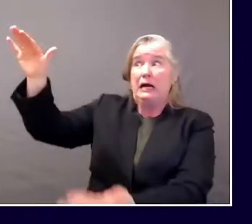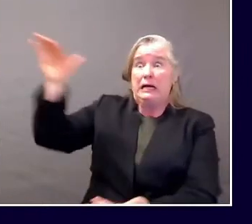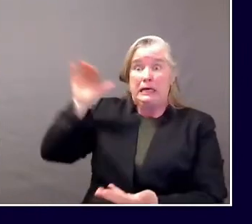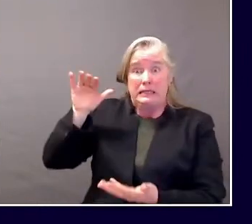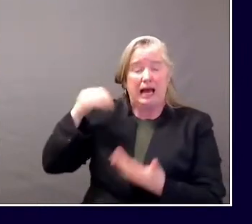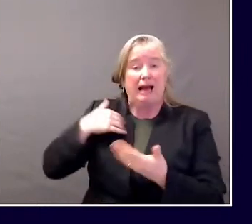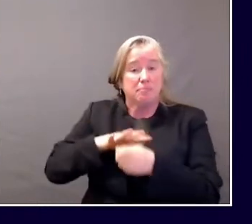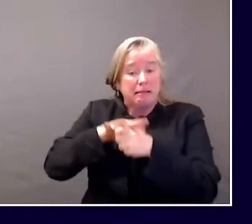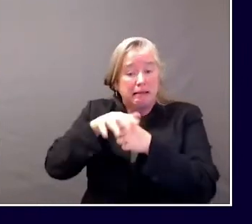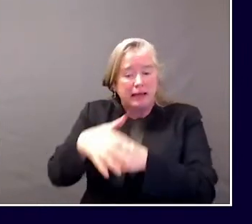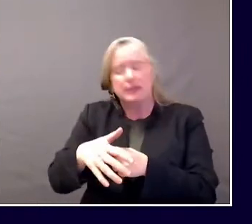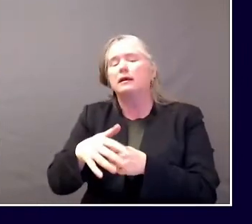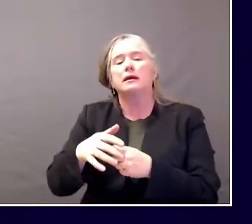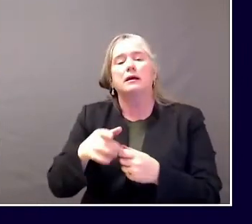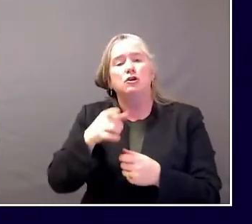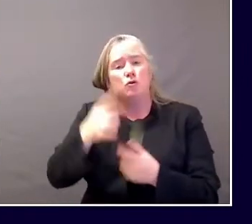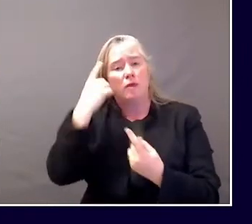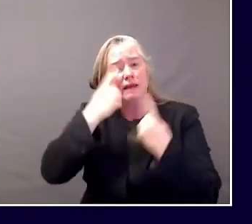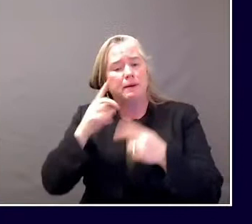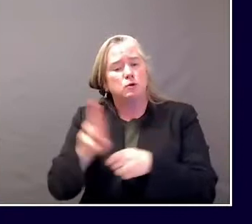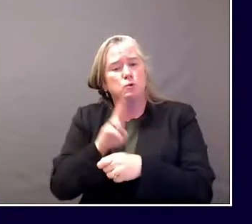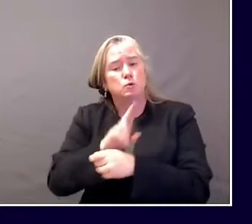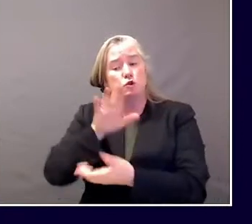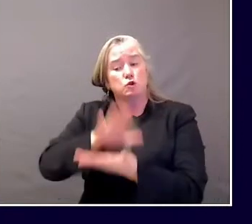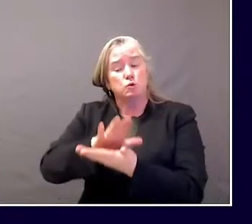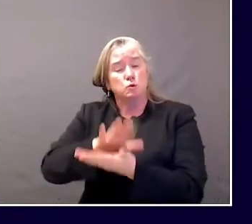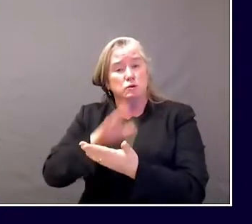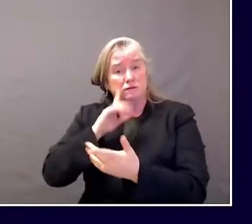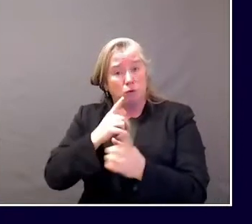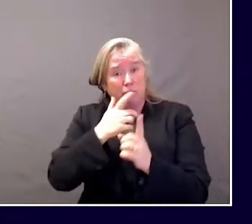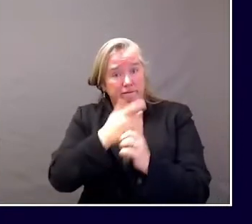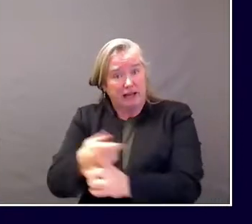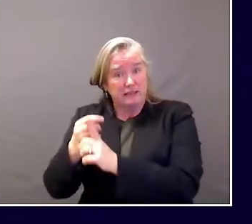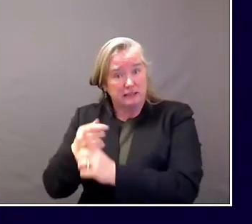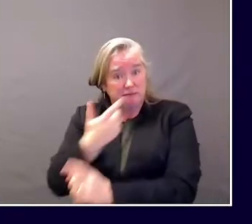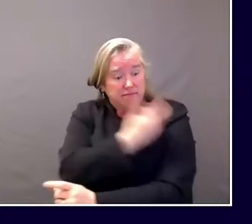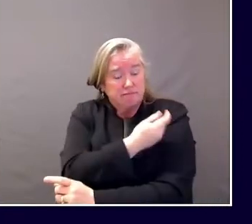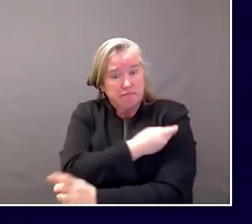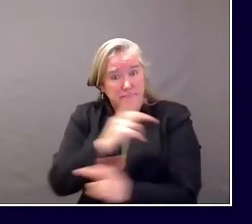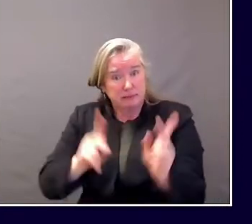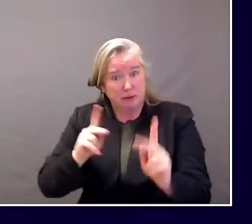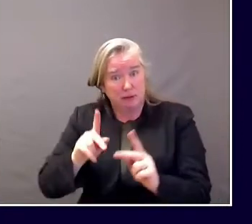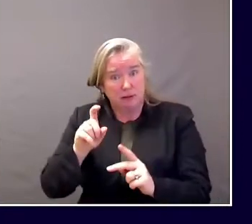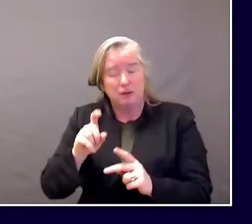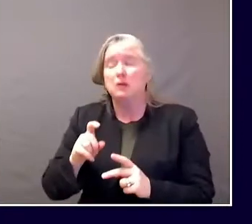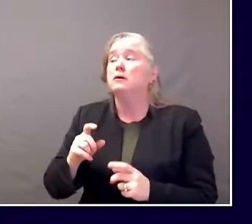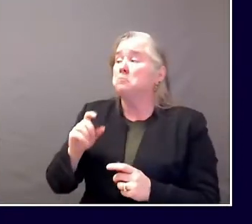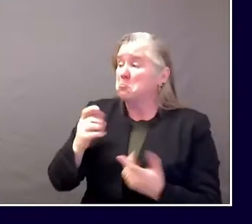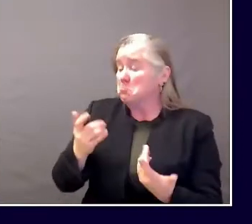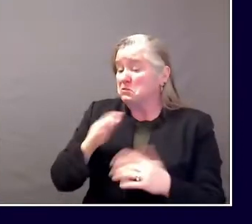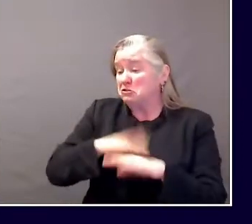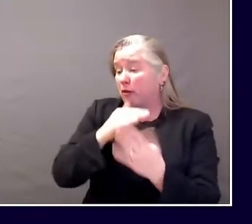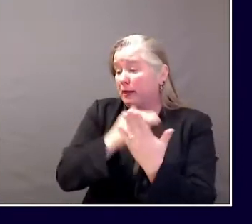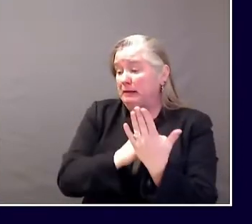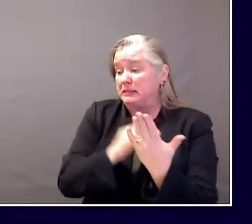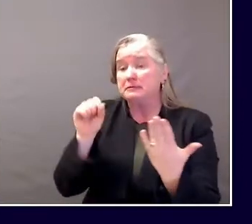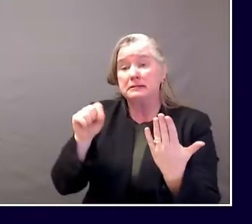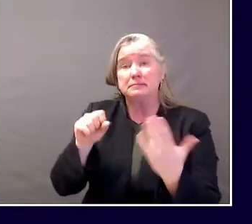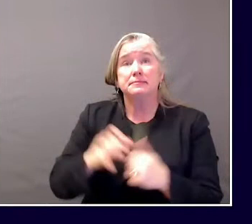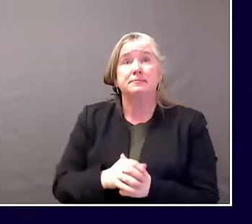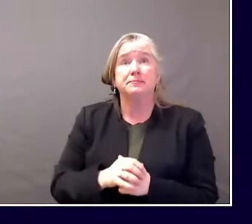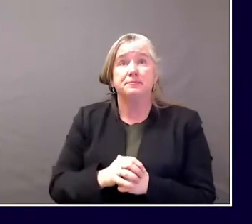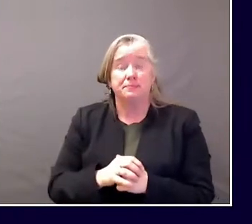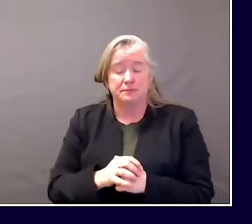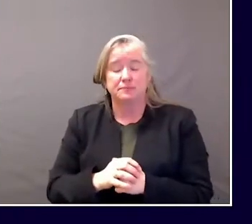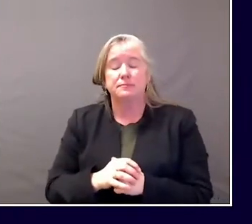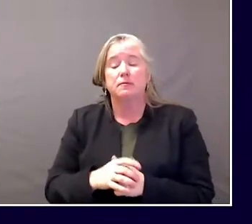a vaccination site. Well, Patty, that's on our list. The thing is, and we have agreements in place